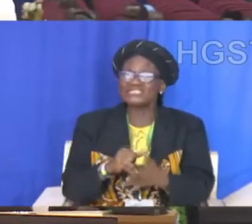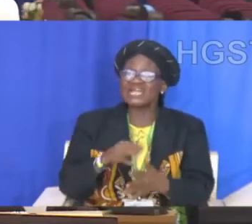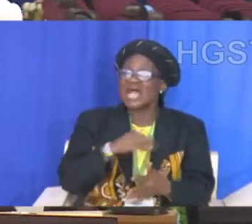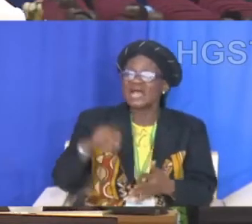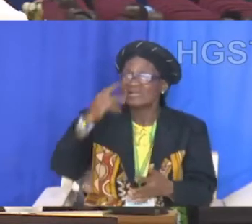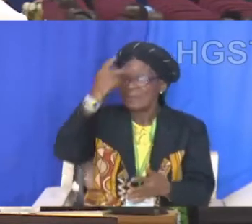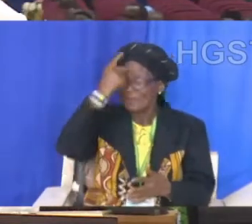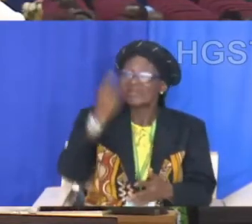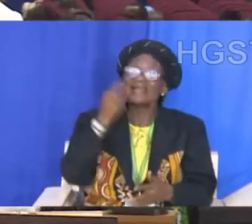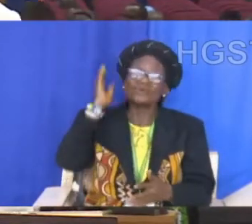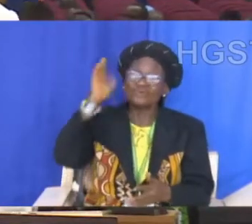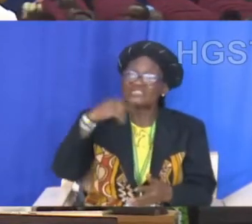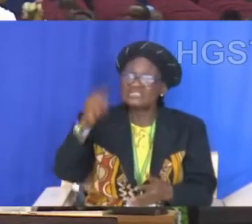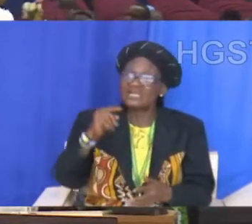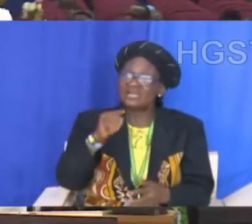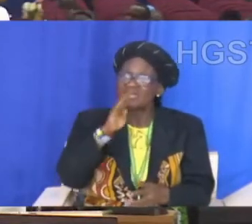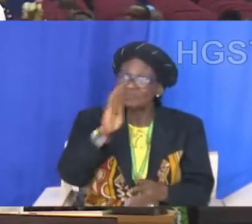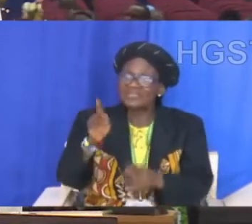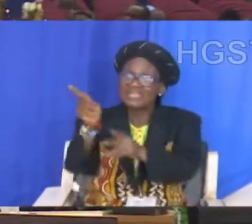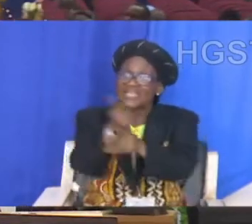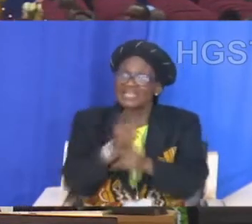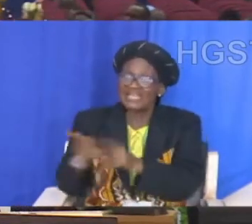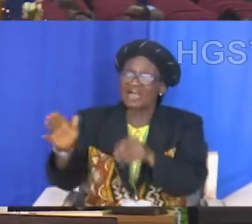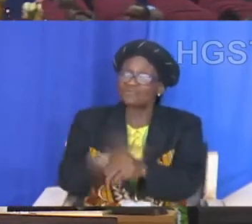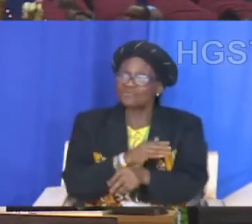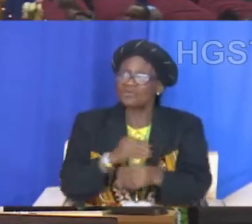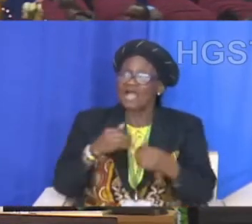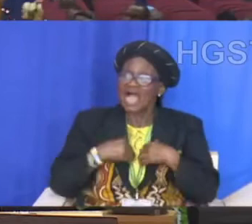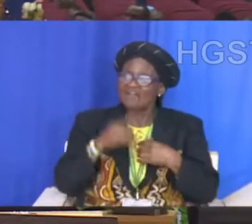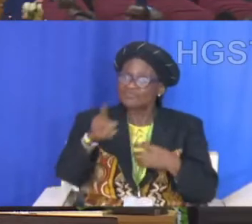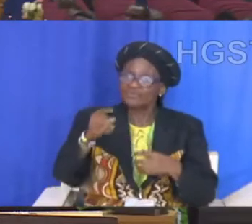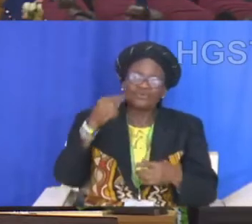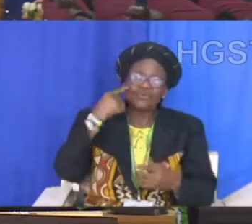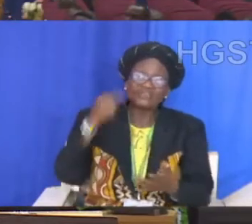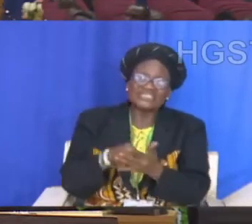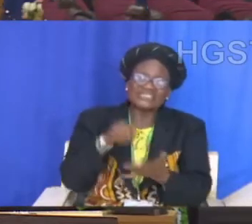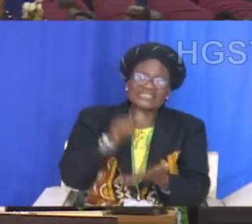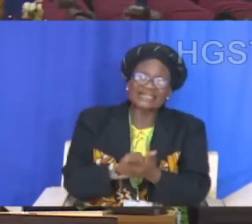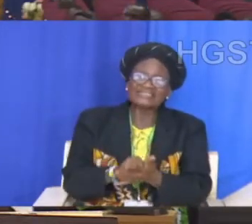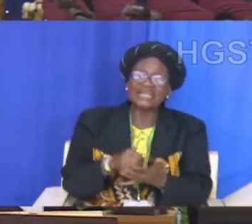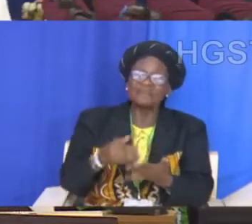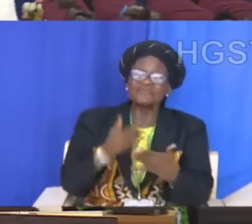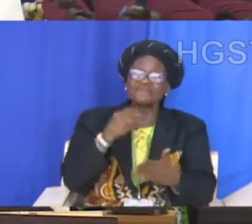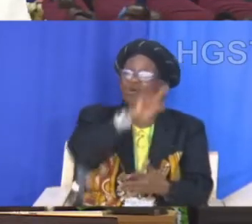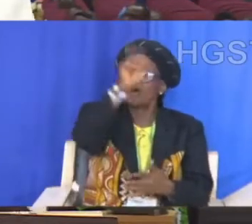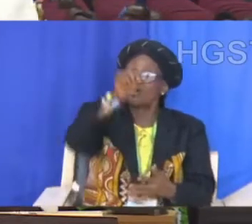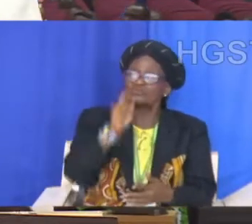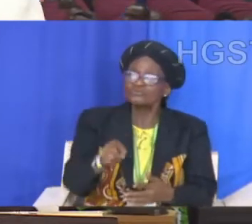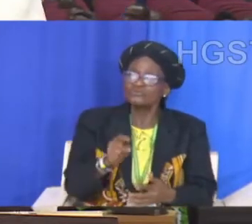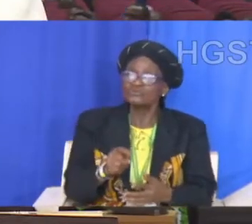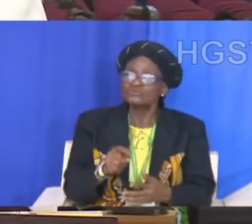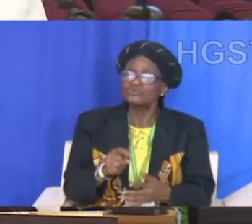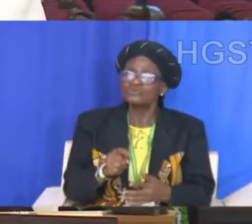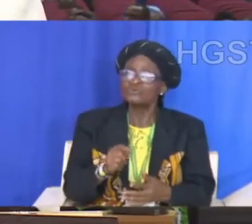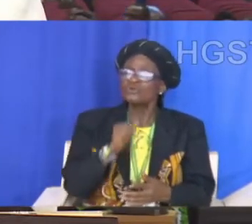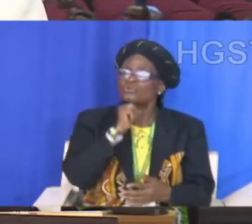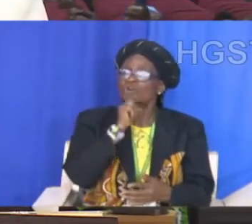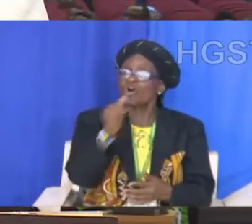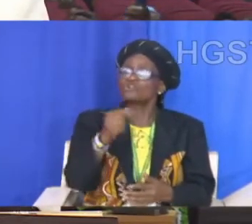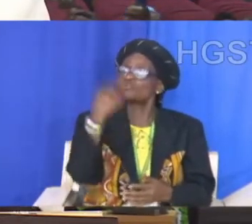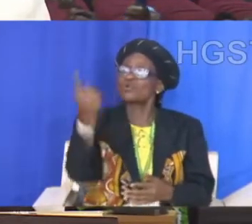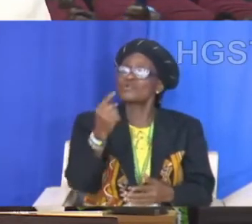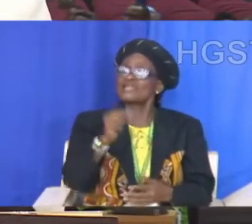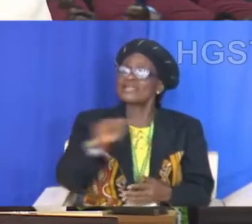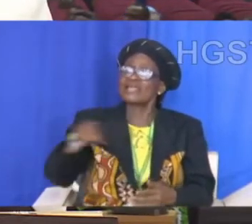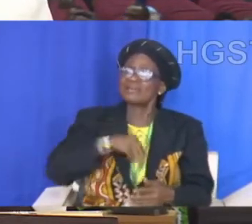Have you noticed that before? Mm-hmm. You are not only a member of the family